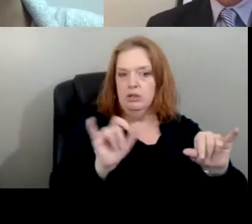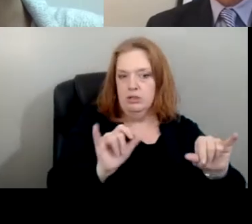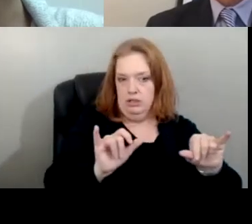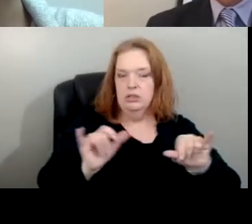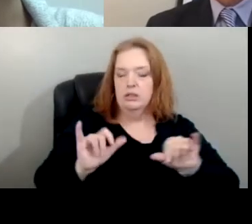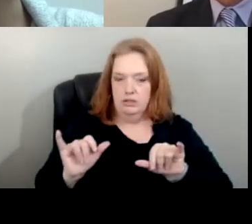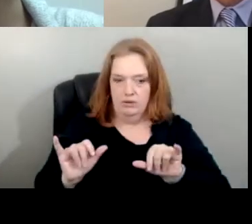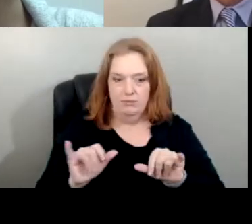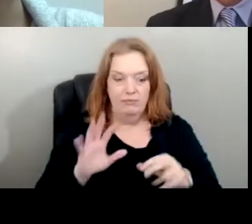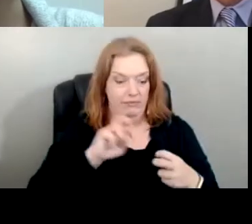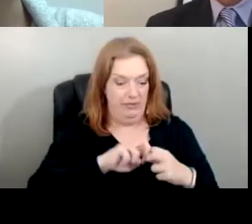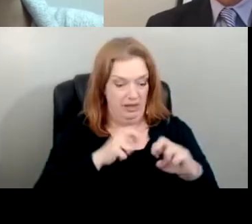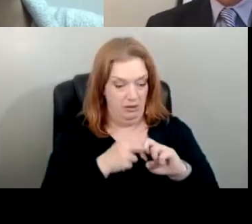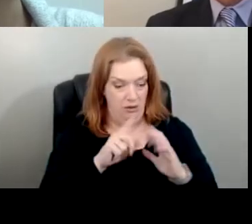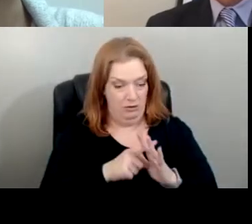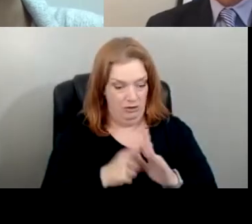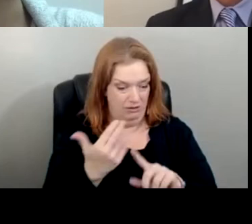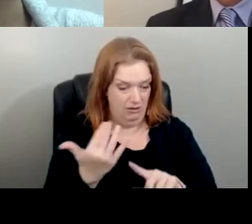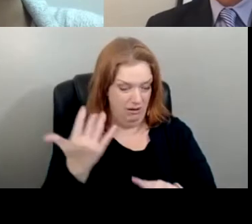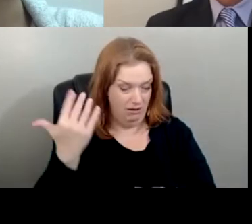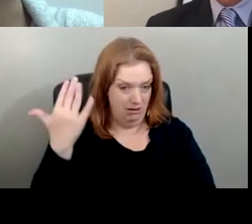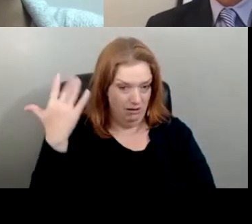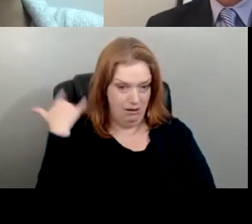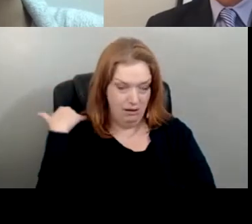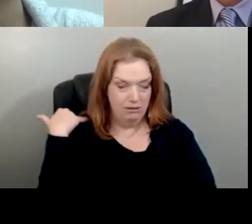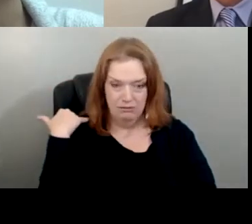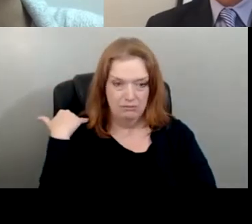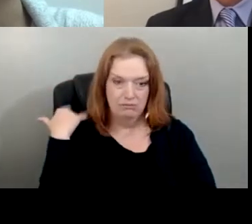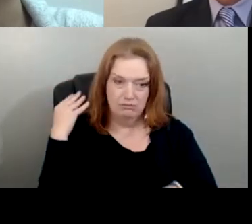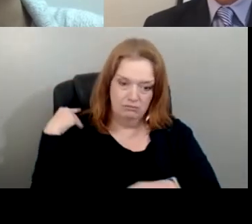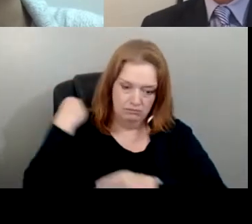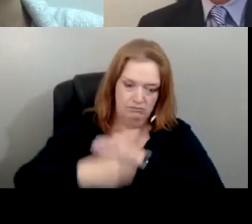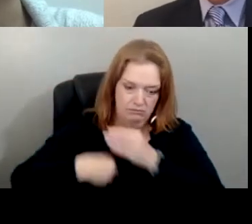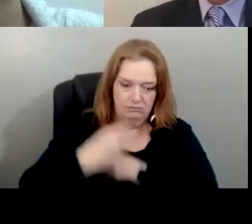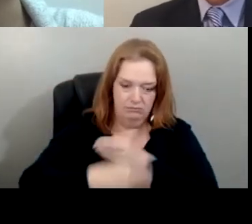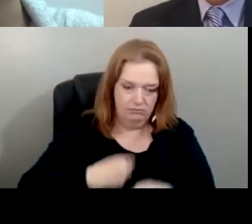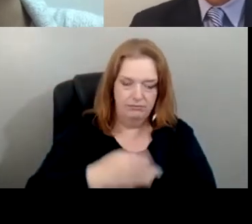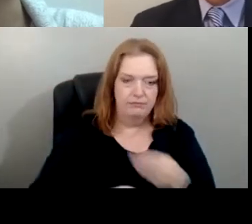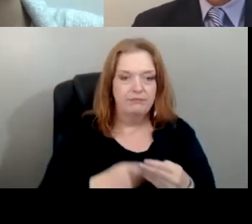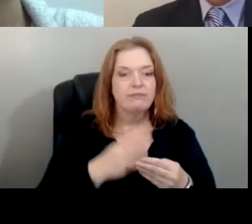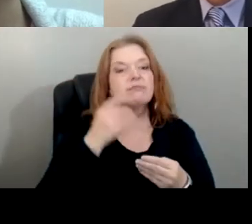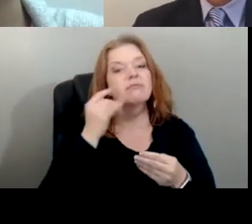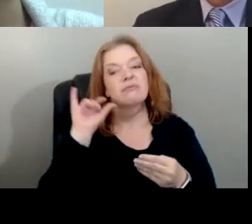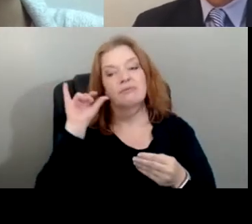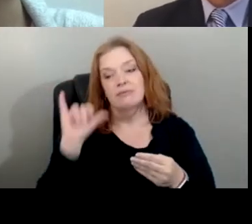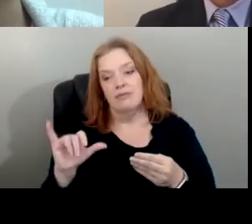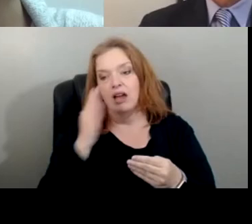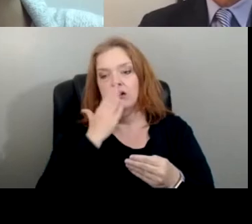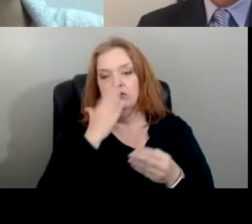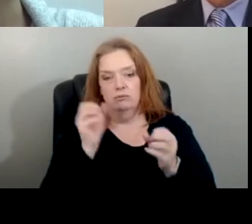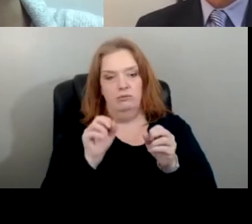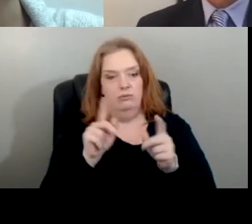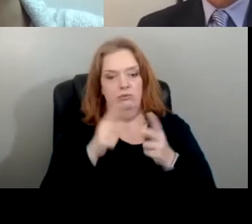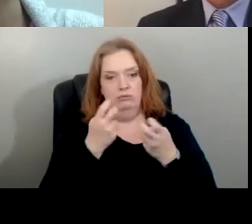problems that got started hundreds of years ago. Melanie, this is a good opportunity for us to segue into, we've talked about what we know